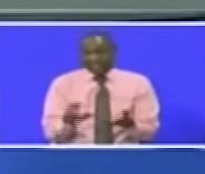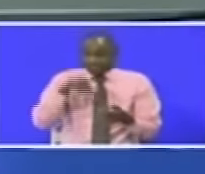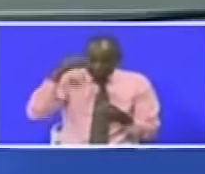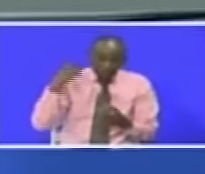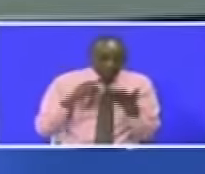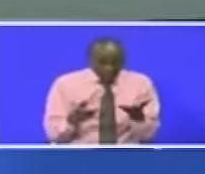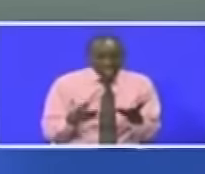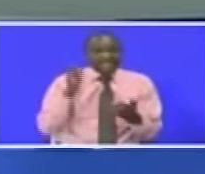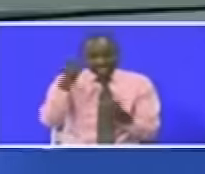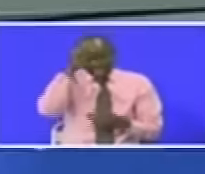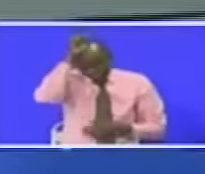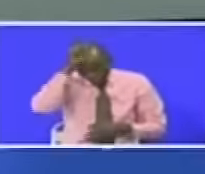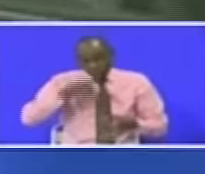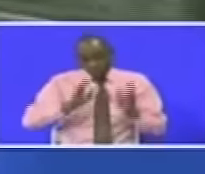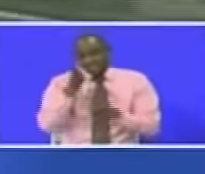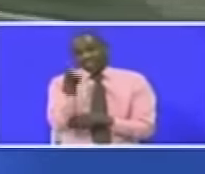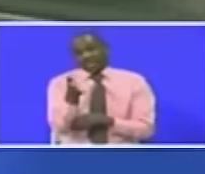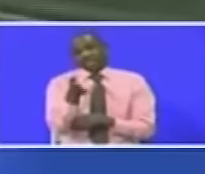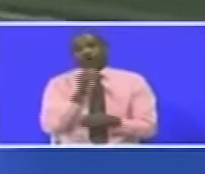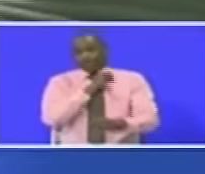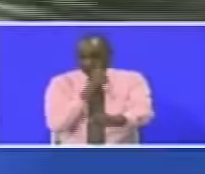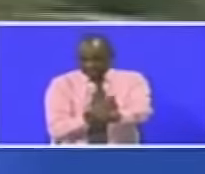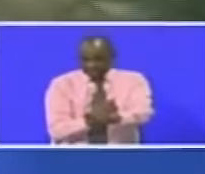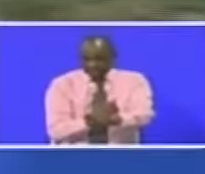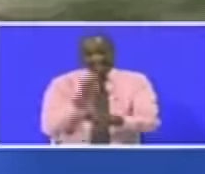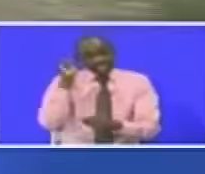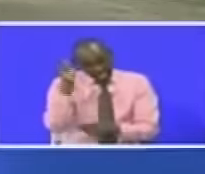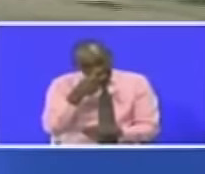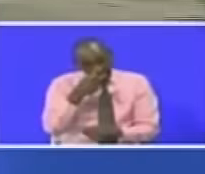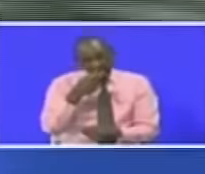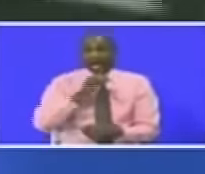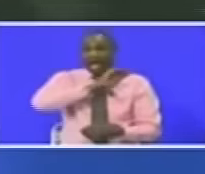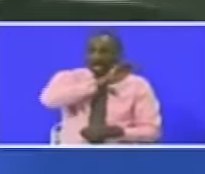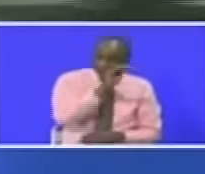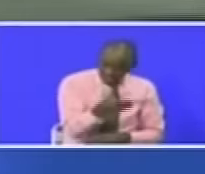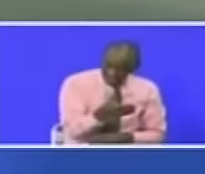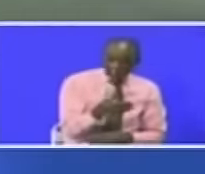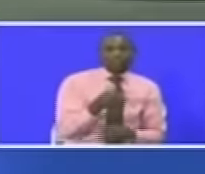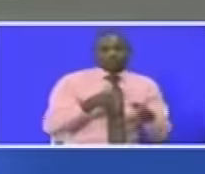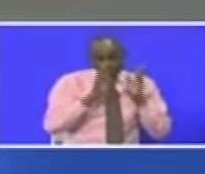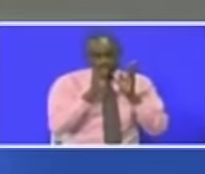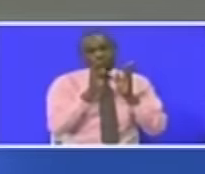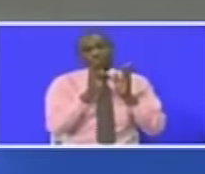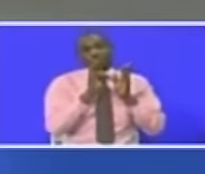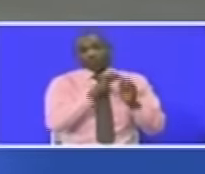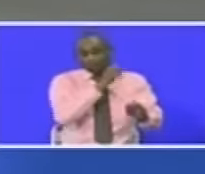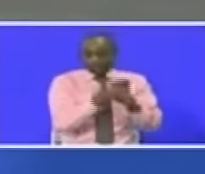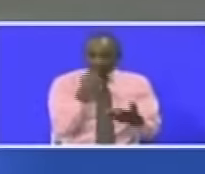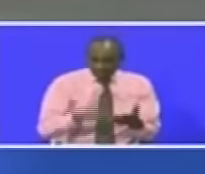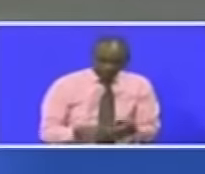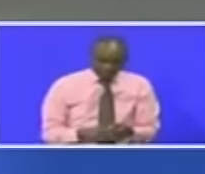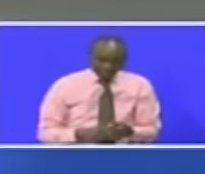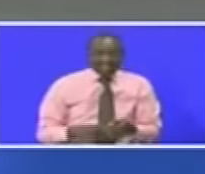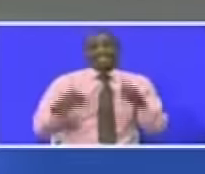Rural Roads Authority, KERA, and the Kenya Urban Roads Authority, KURA, persists. On the 9th of